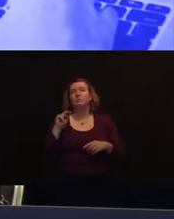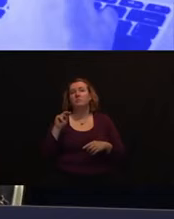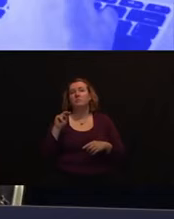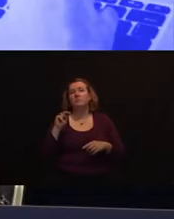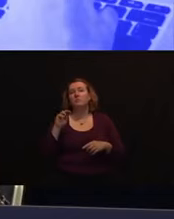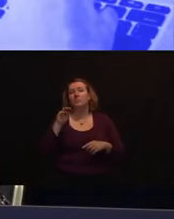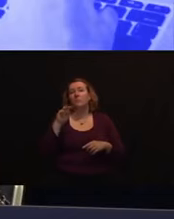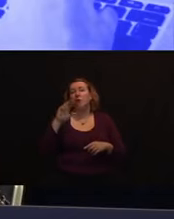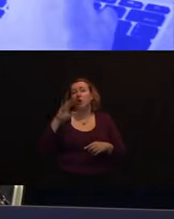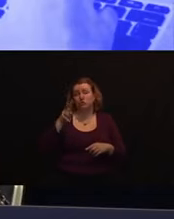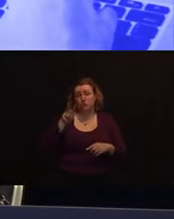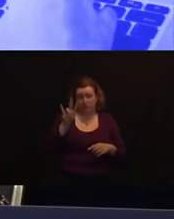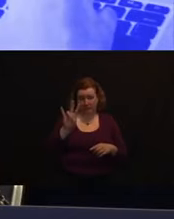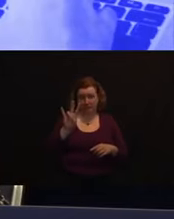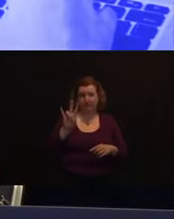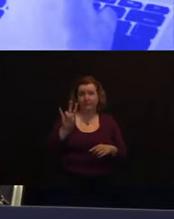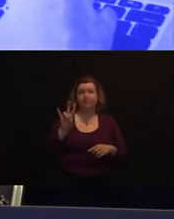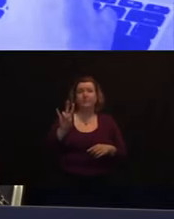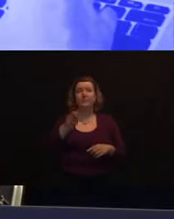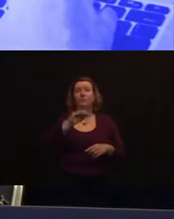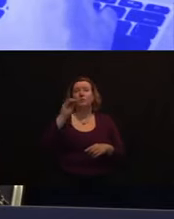27th was